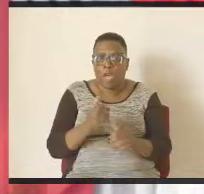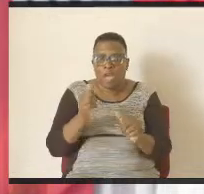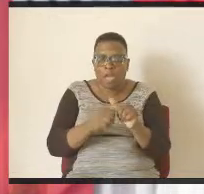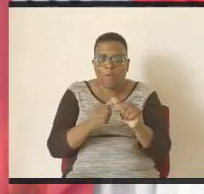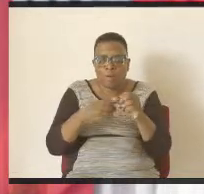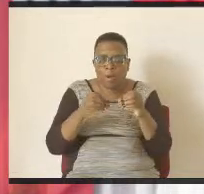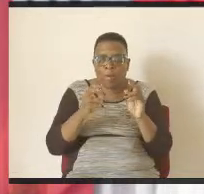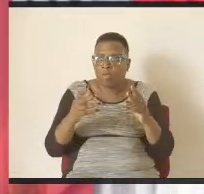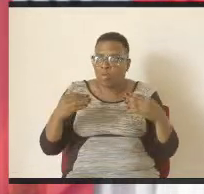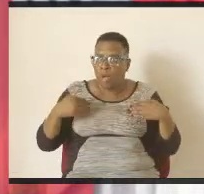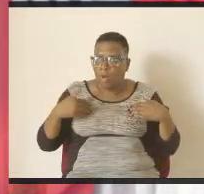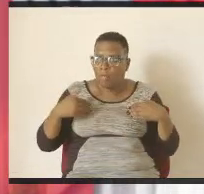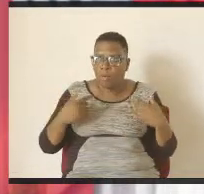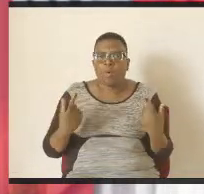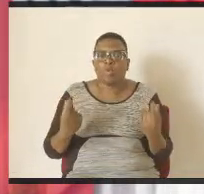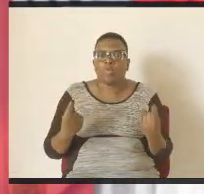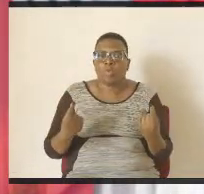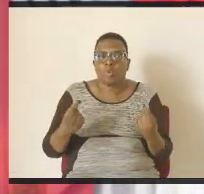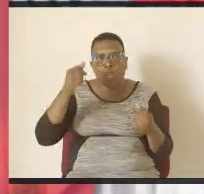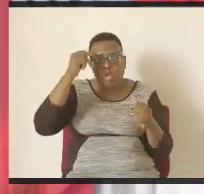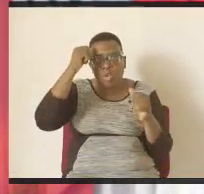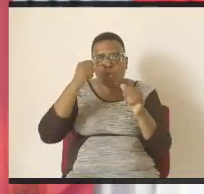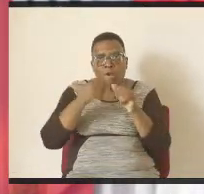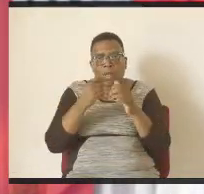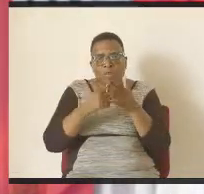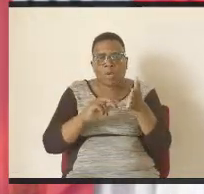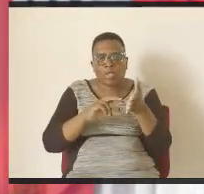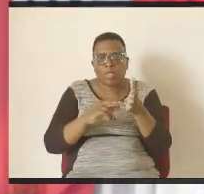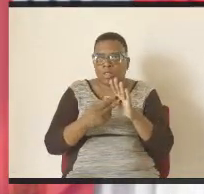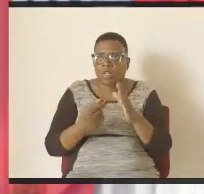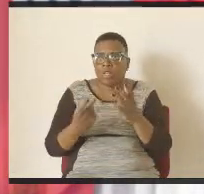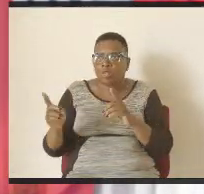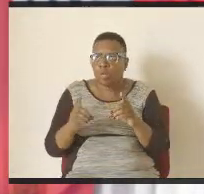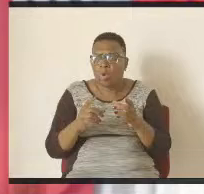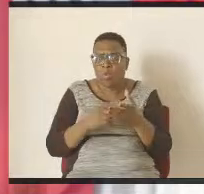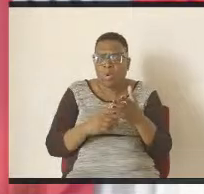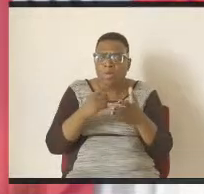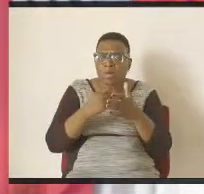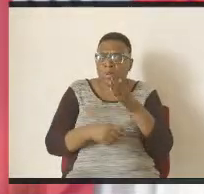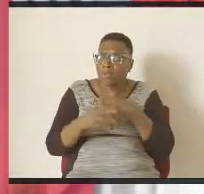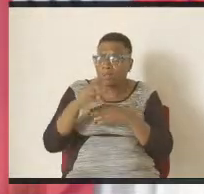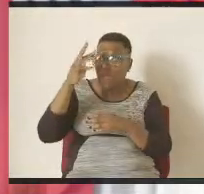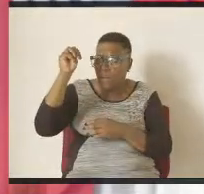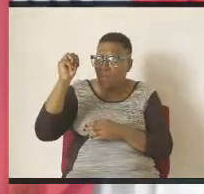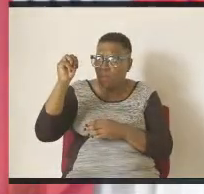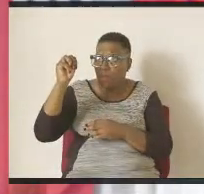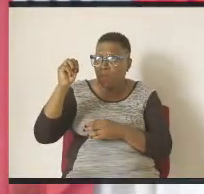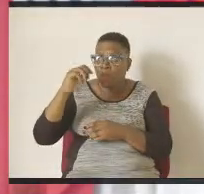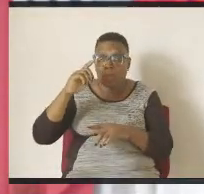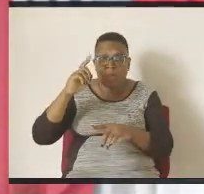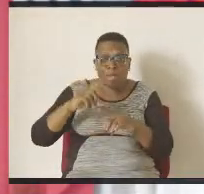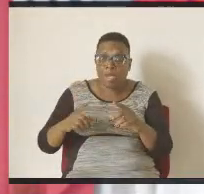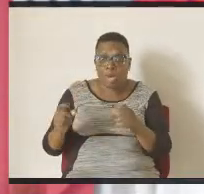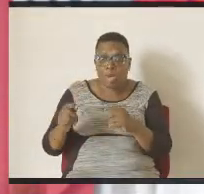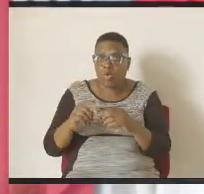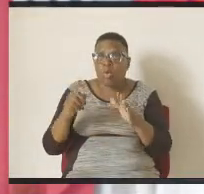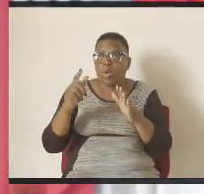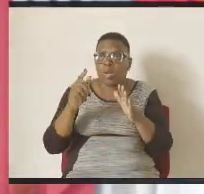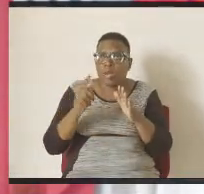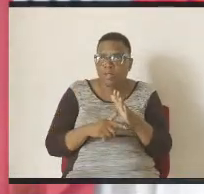what Jesus did for me and how much it meant and what it cost him. And I can't do any less but to try